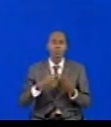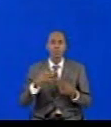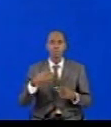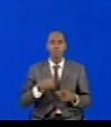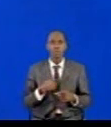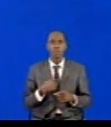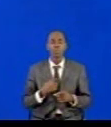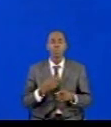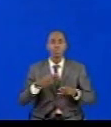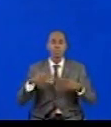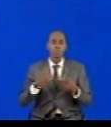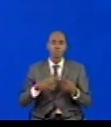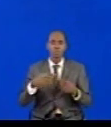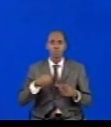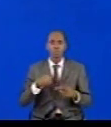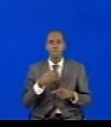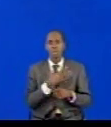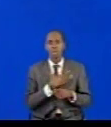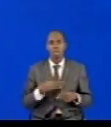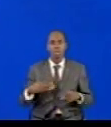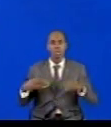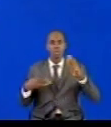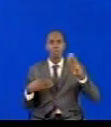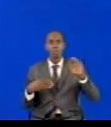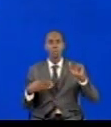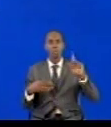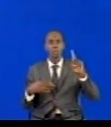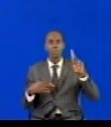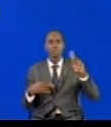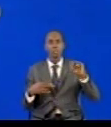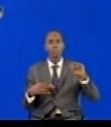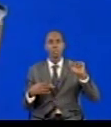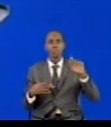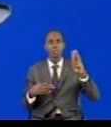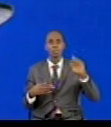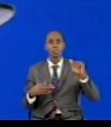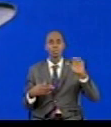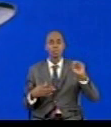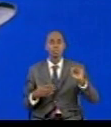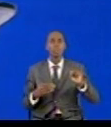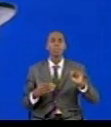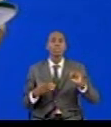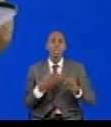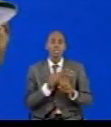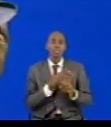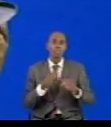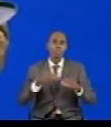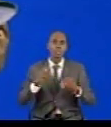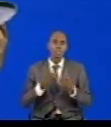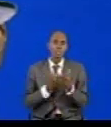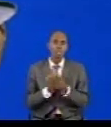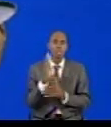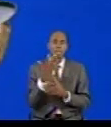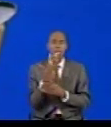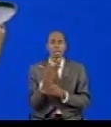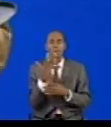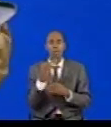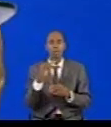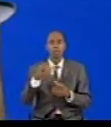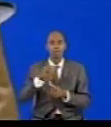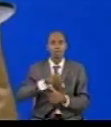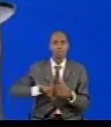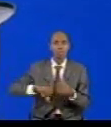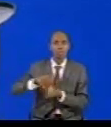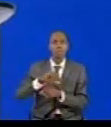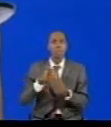and Barnabas the right hand of fellowship, that we should go unto